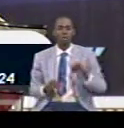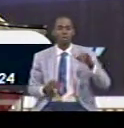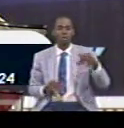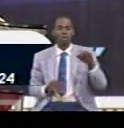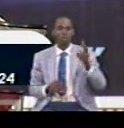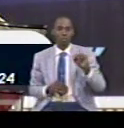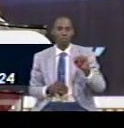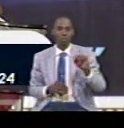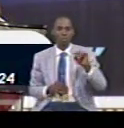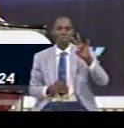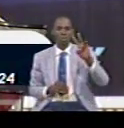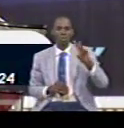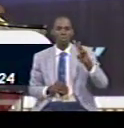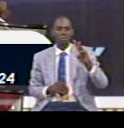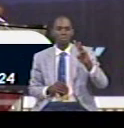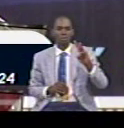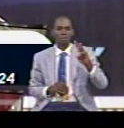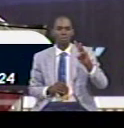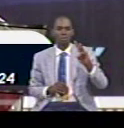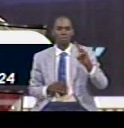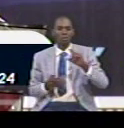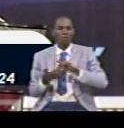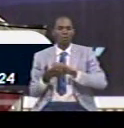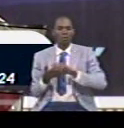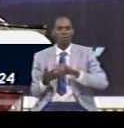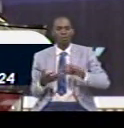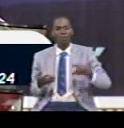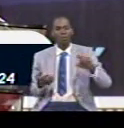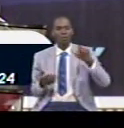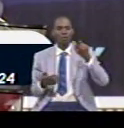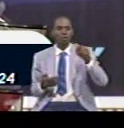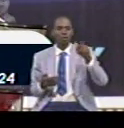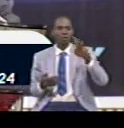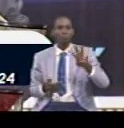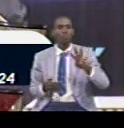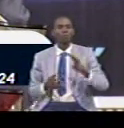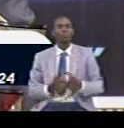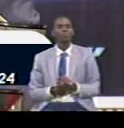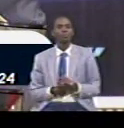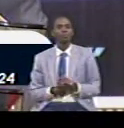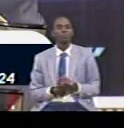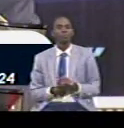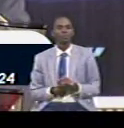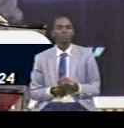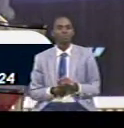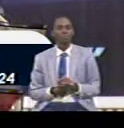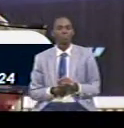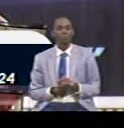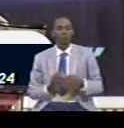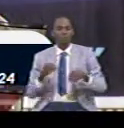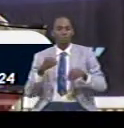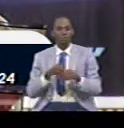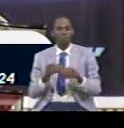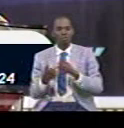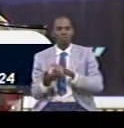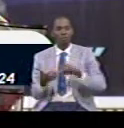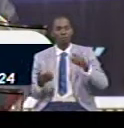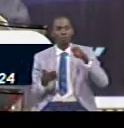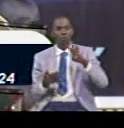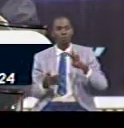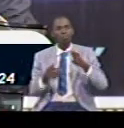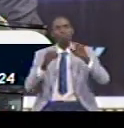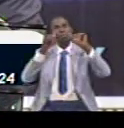John chapter 17, I'm reading from verse 24. It says in verse 24, "Father,